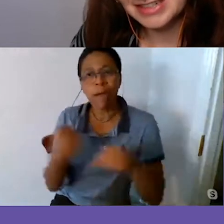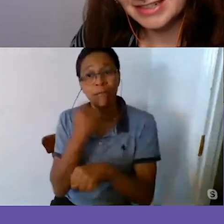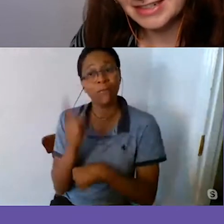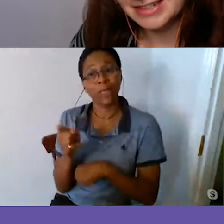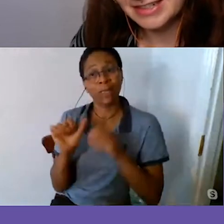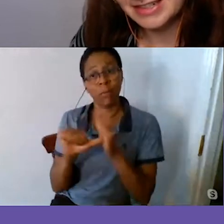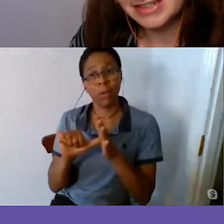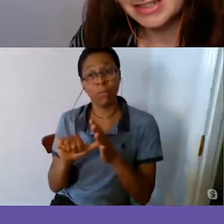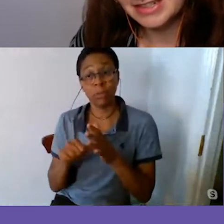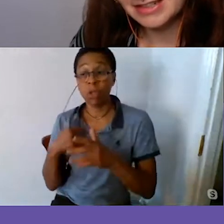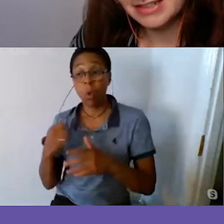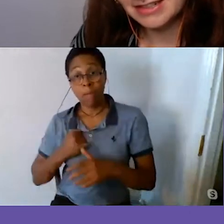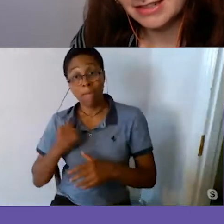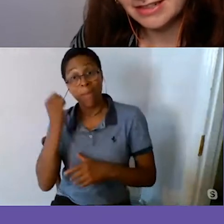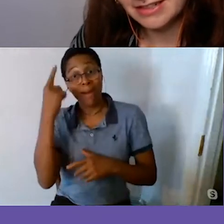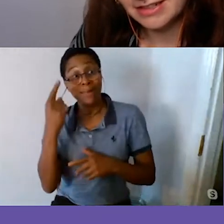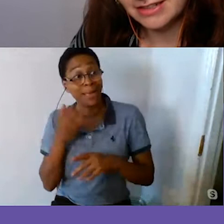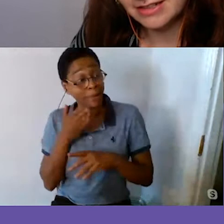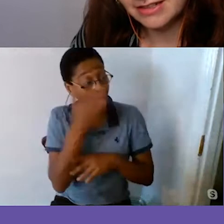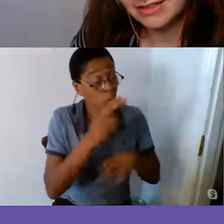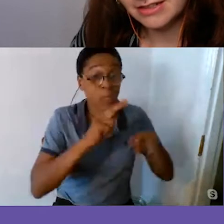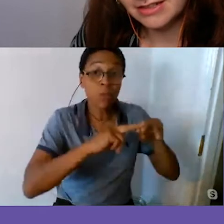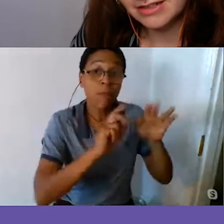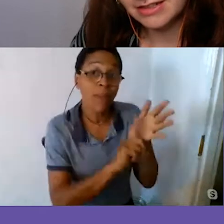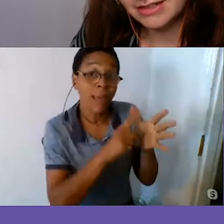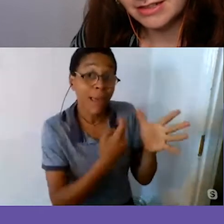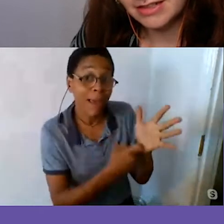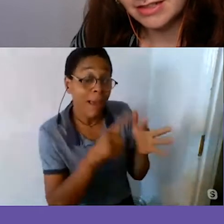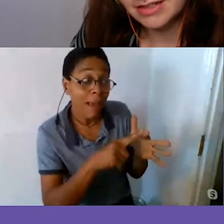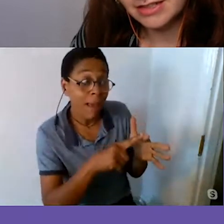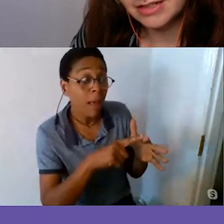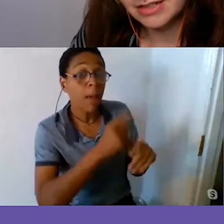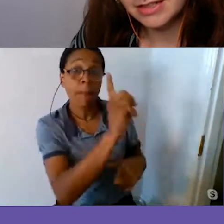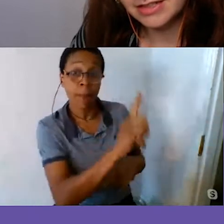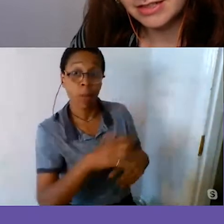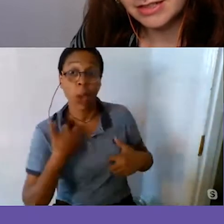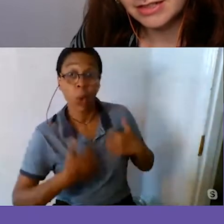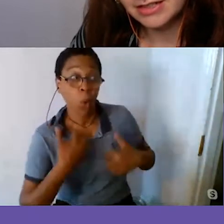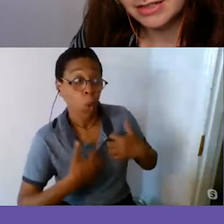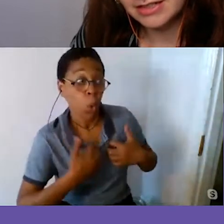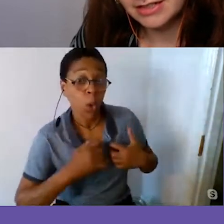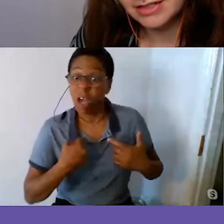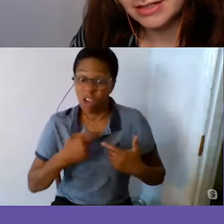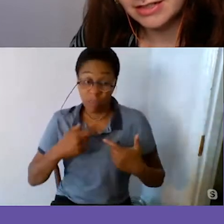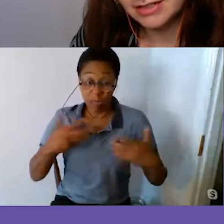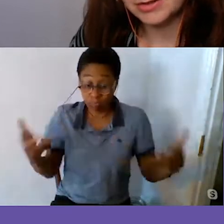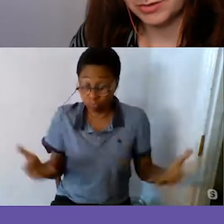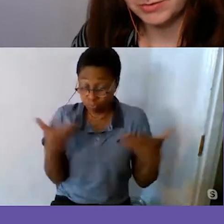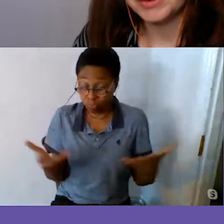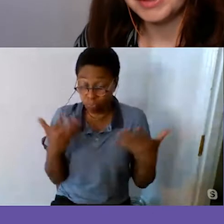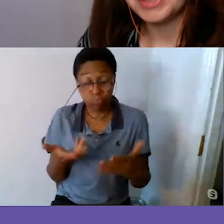took an idea to Flair, it got picked up, really interested, so it just kind of launched itself, and I've been chasing it ever since, and we've just been doing amazing